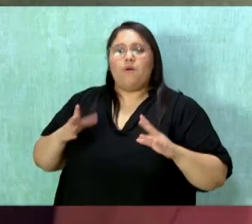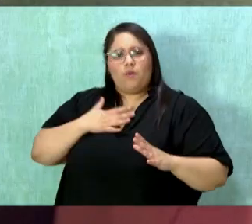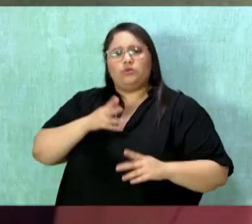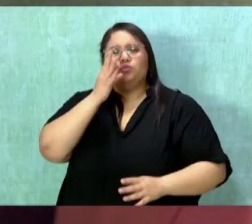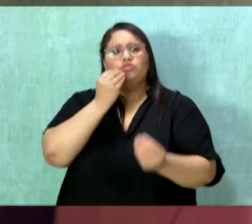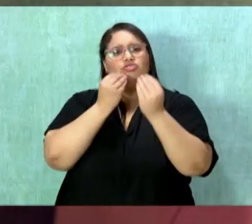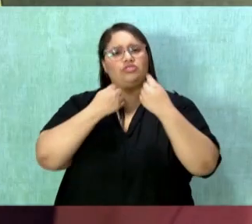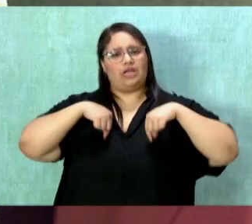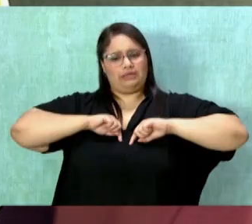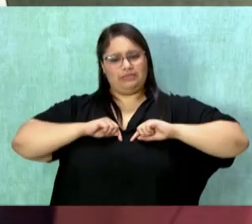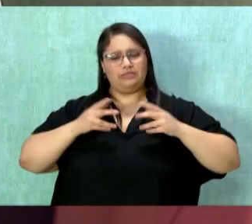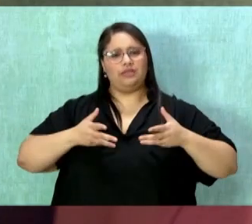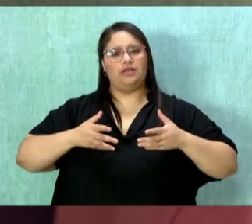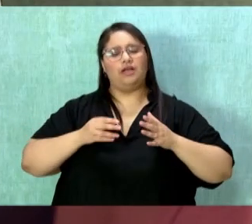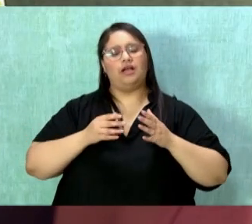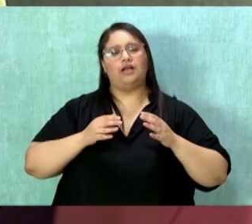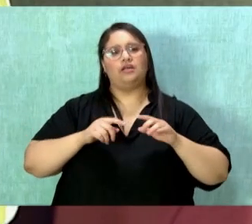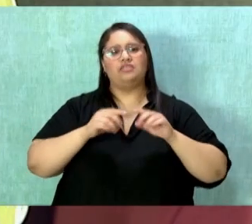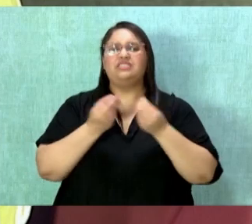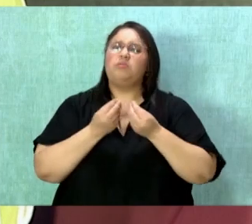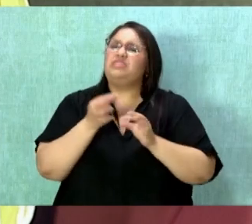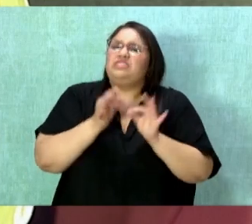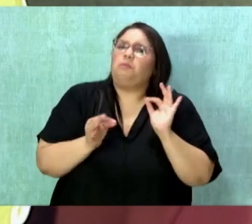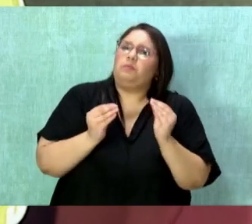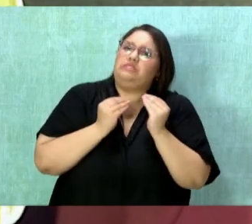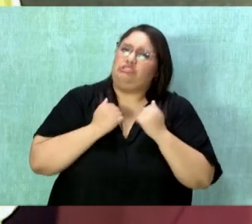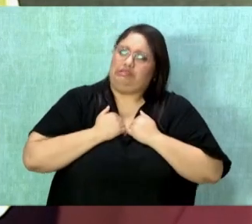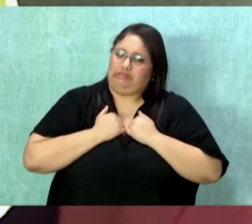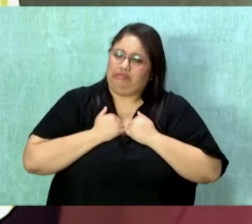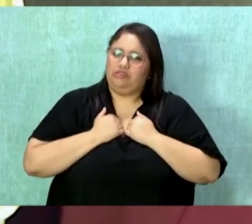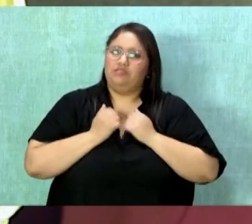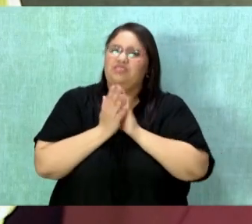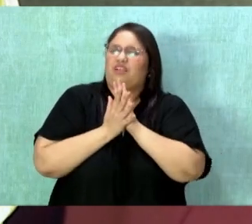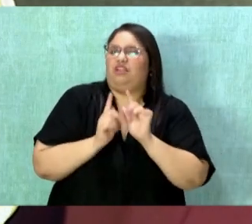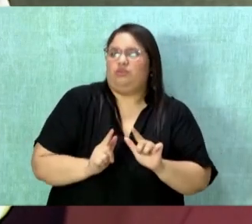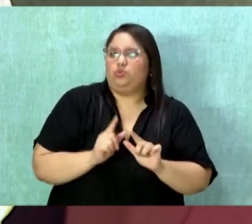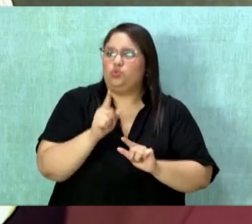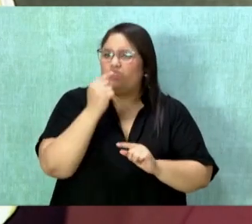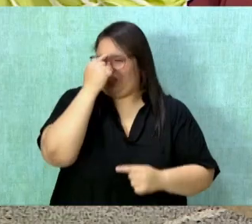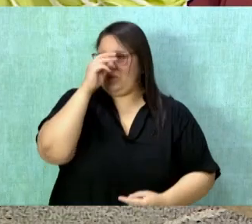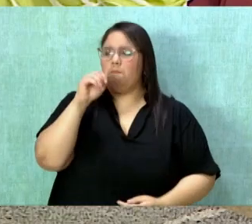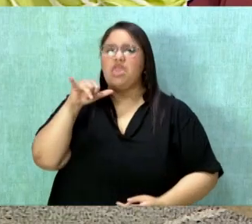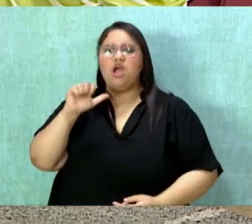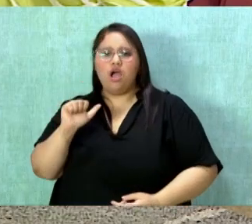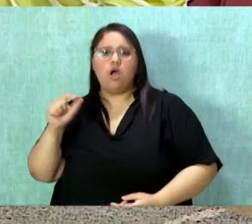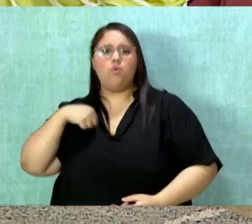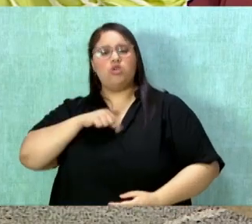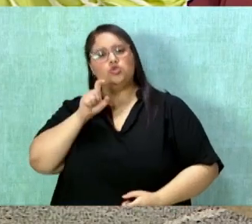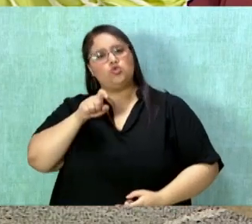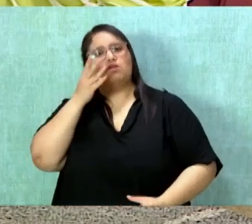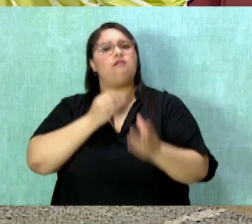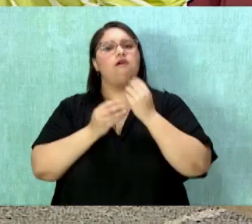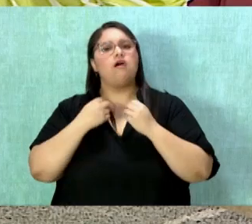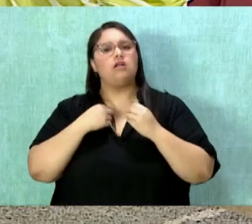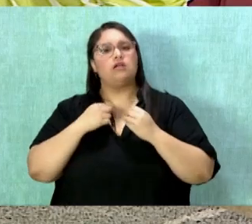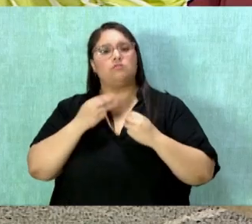us, all of us here in the studio today, just something simple in terms of sign language. What do you think, Mia? What should we learn that